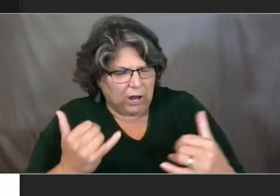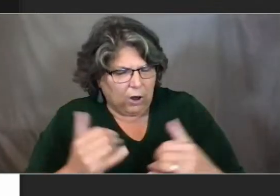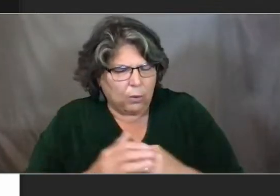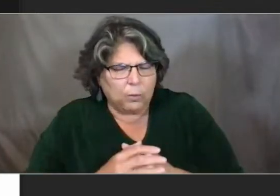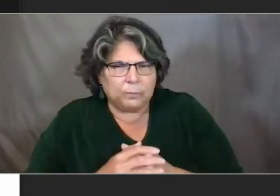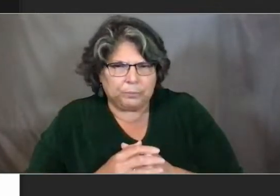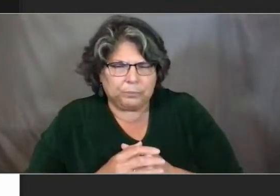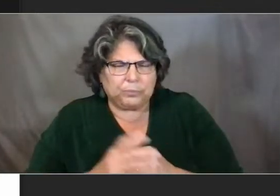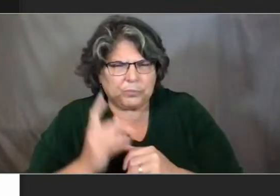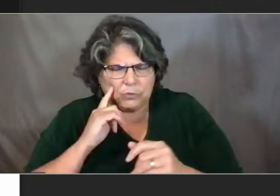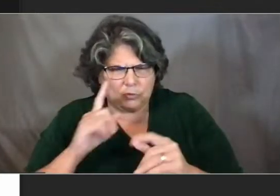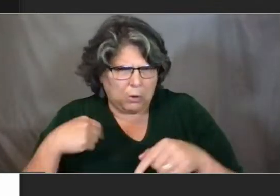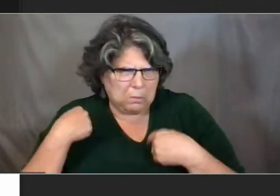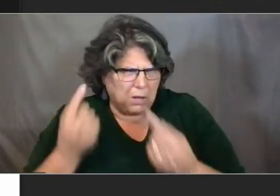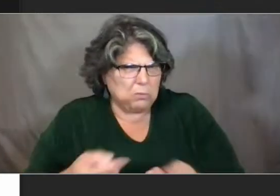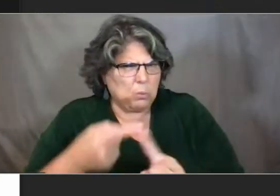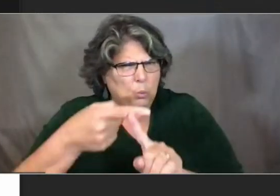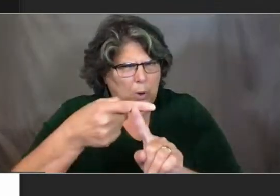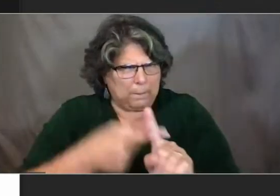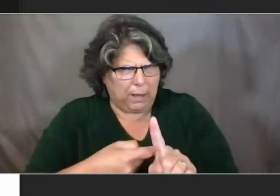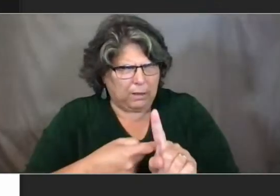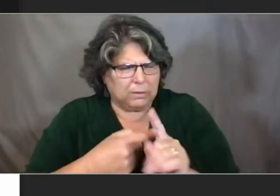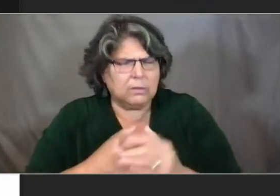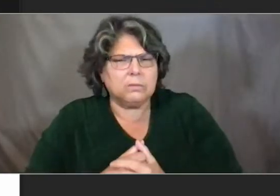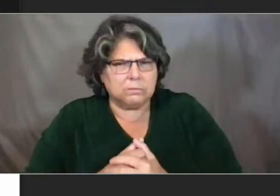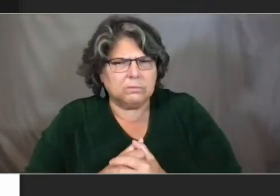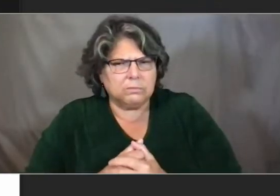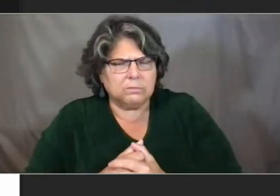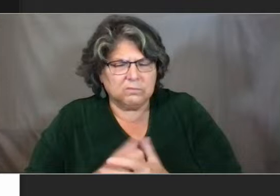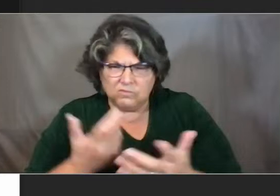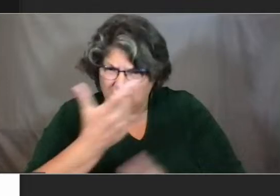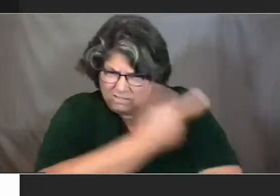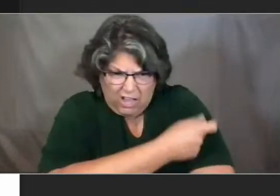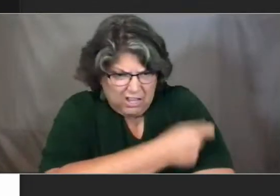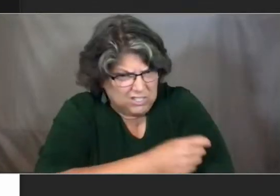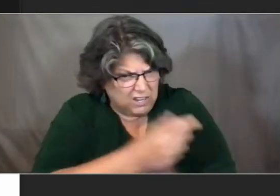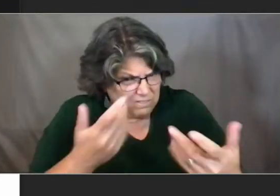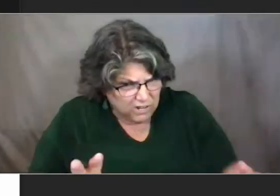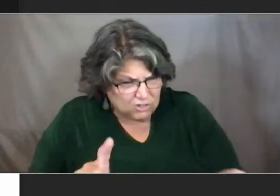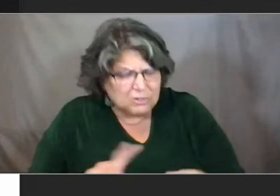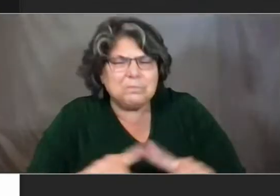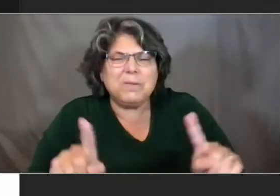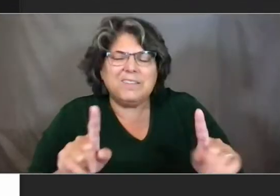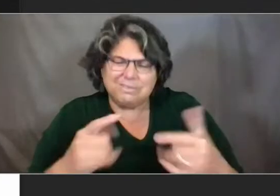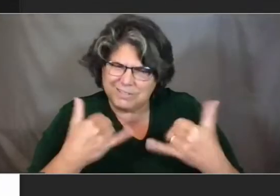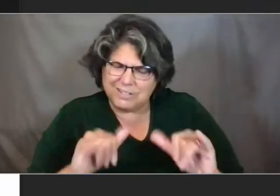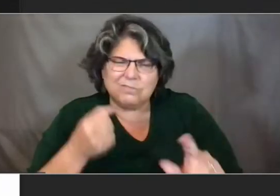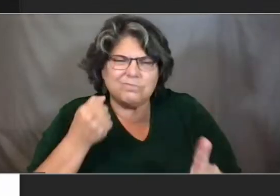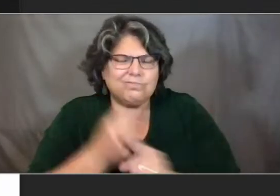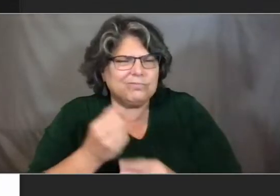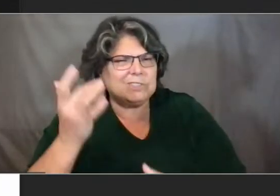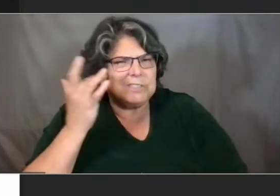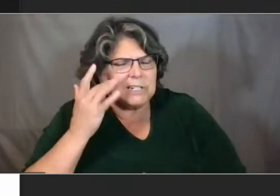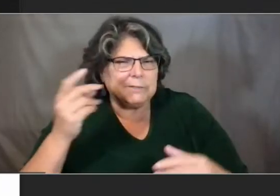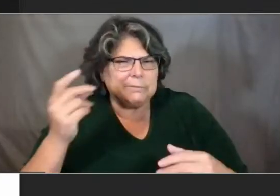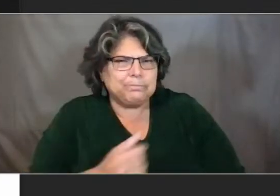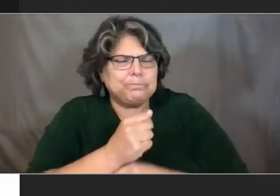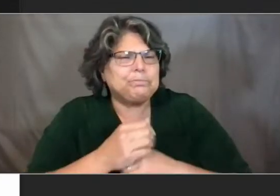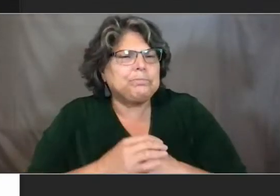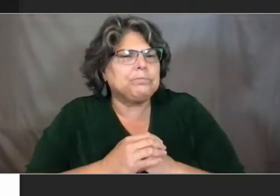by month that are post-vaccination infection cases. And this